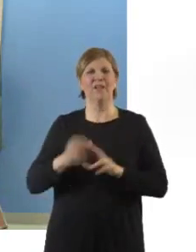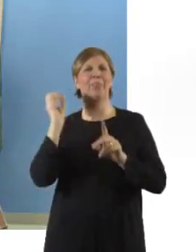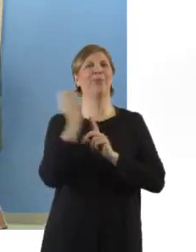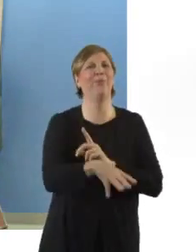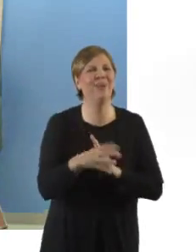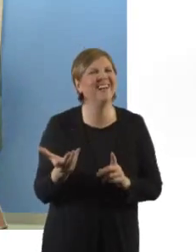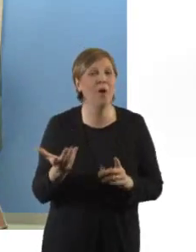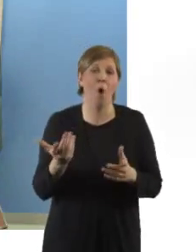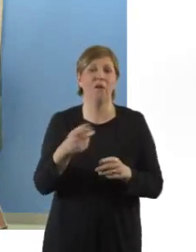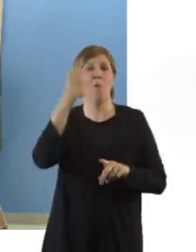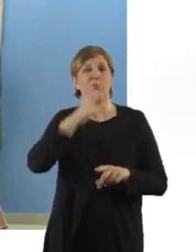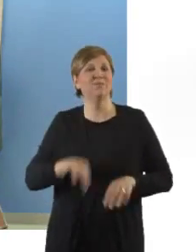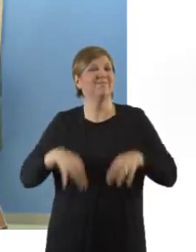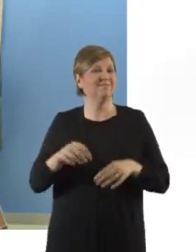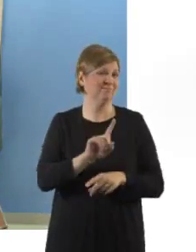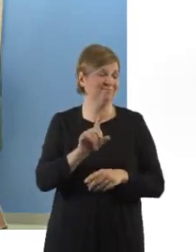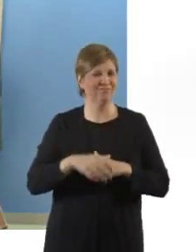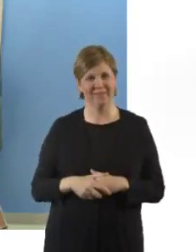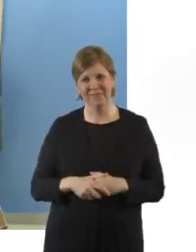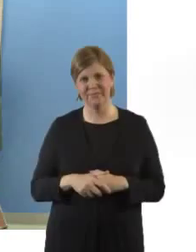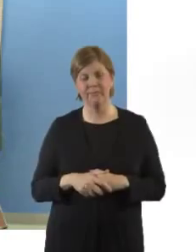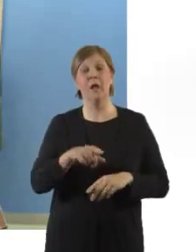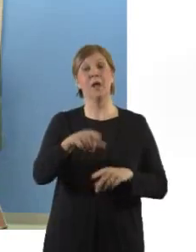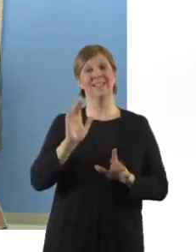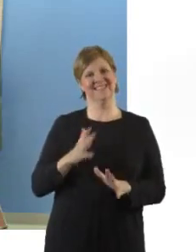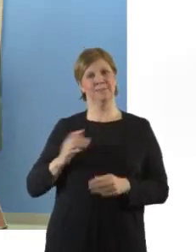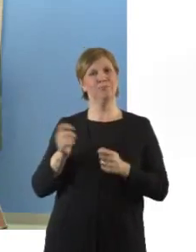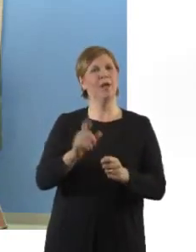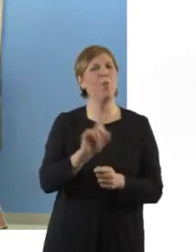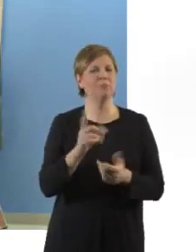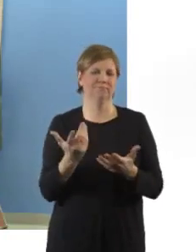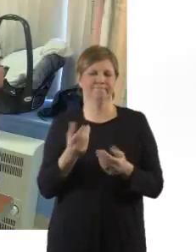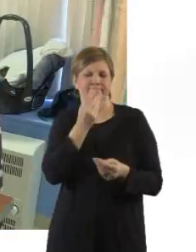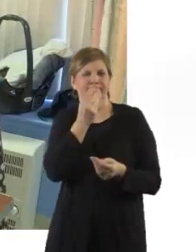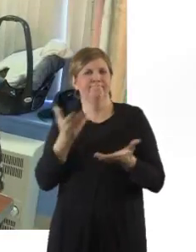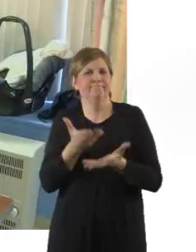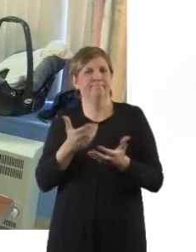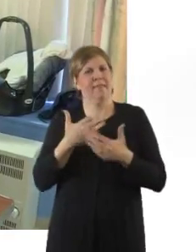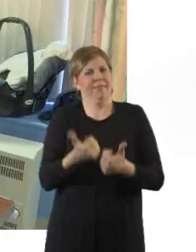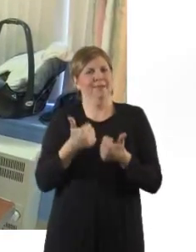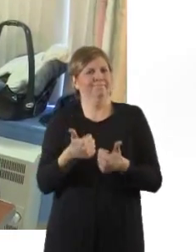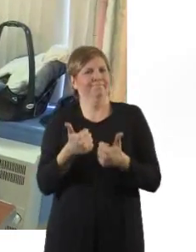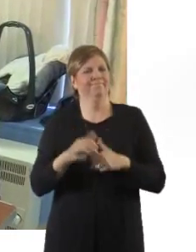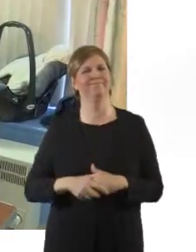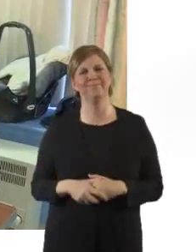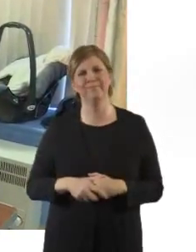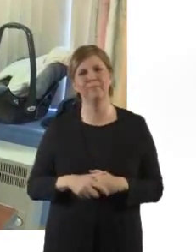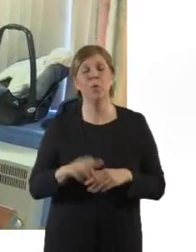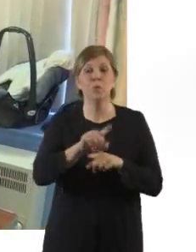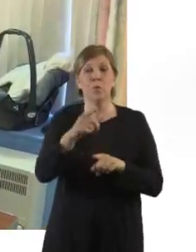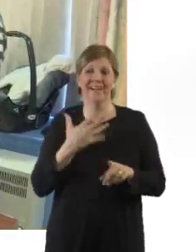some disposable maternity underwear or bring in old underwear. She should bring in some